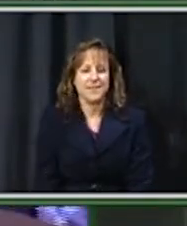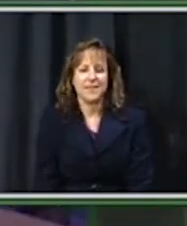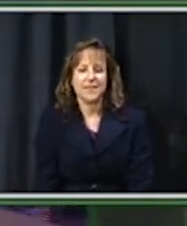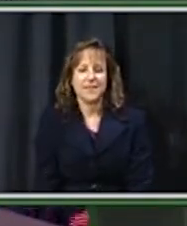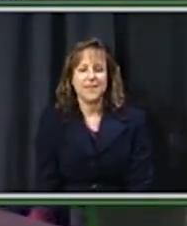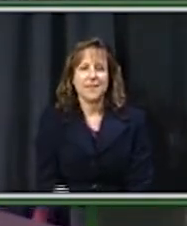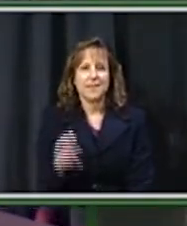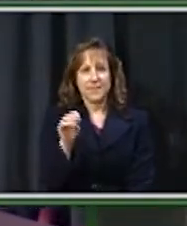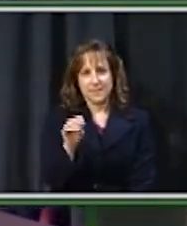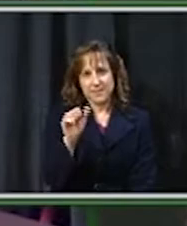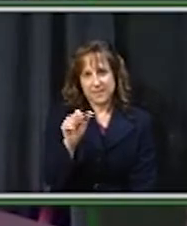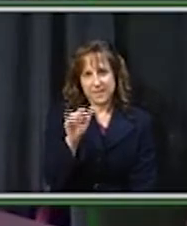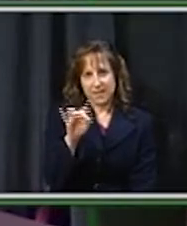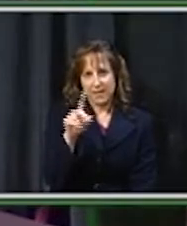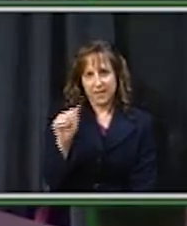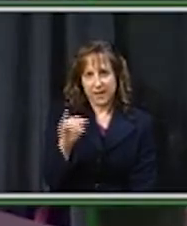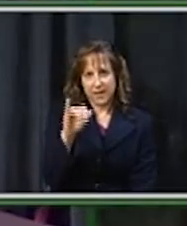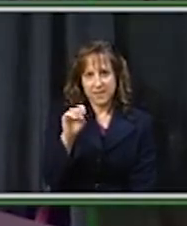Saida Islam.